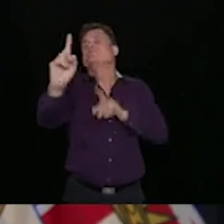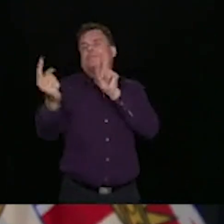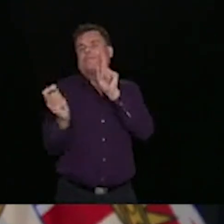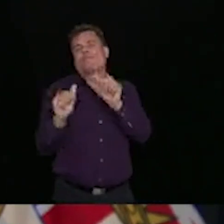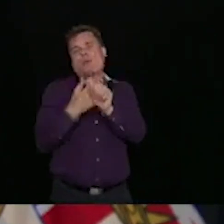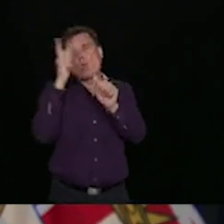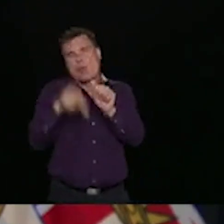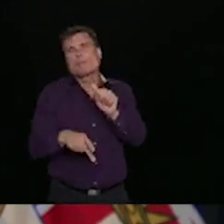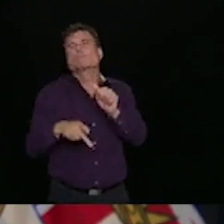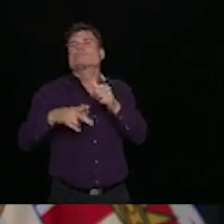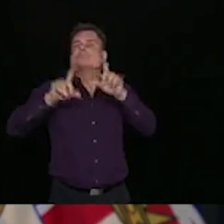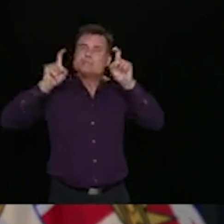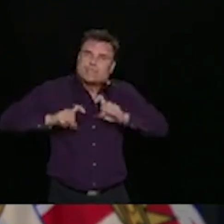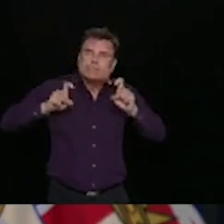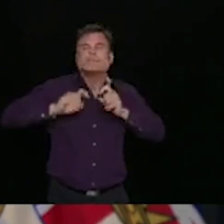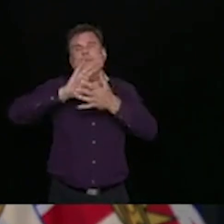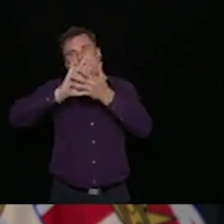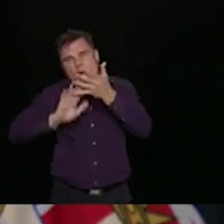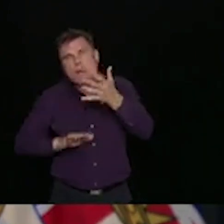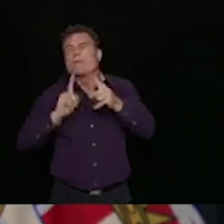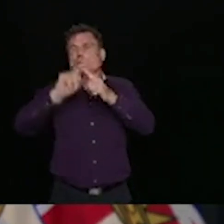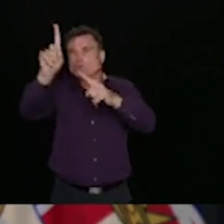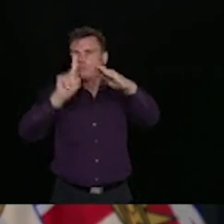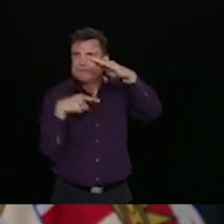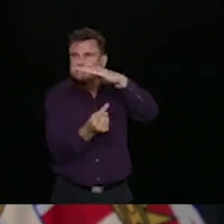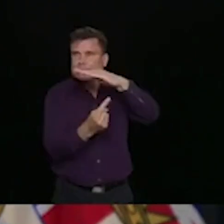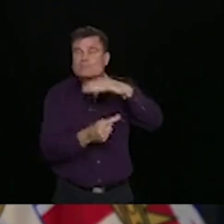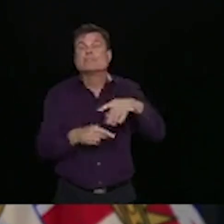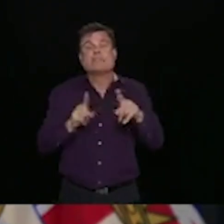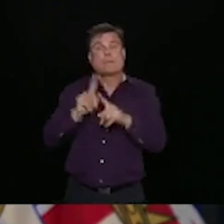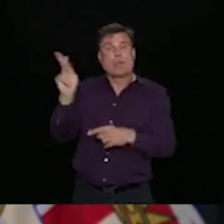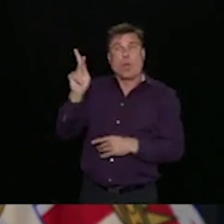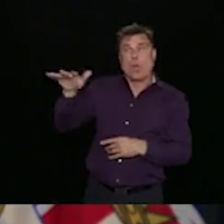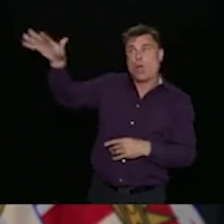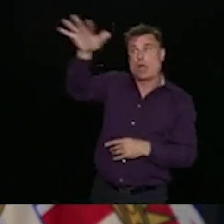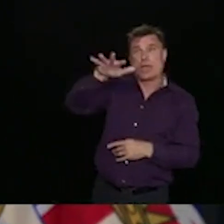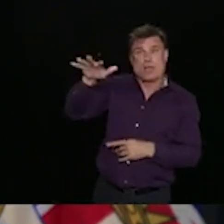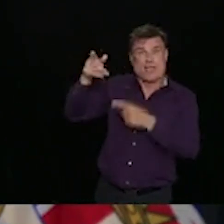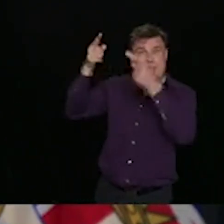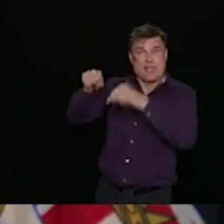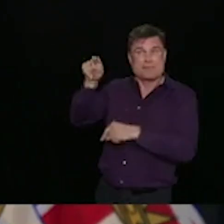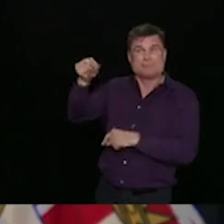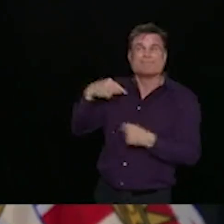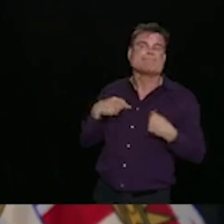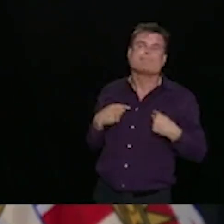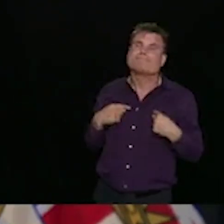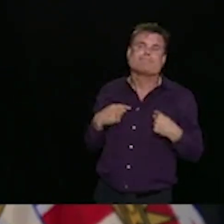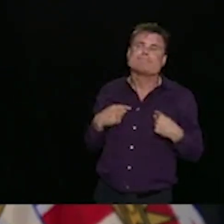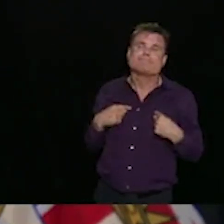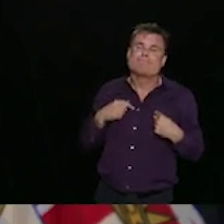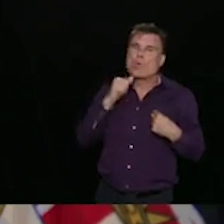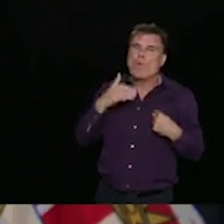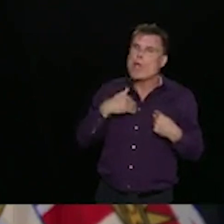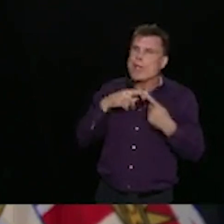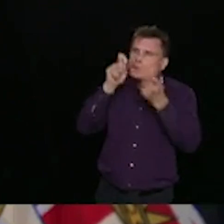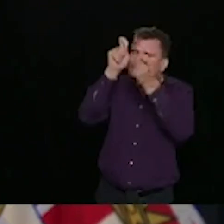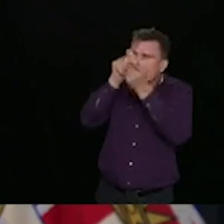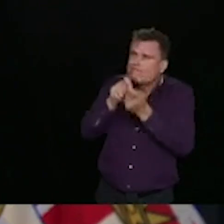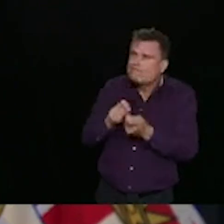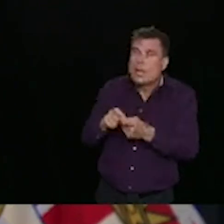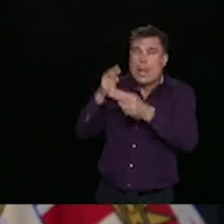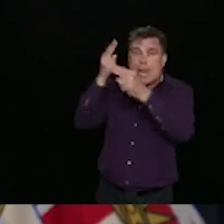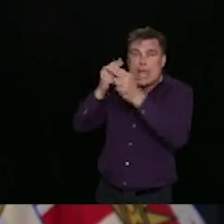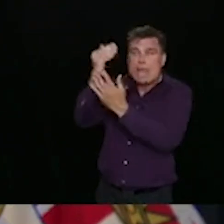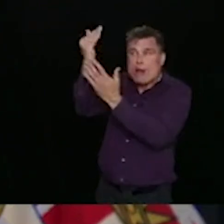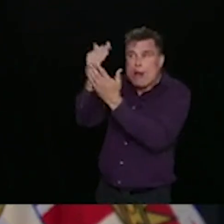public notices was because we could not be sure that we found everybody who was in that place during